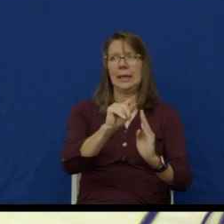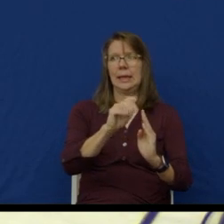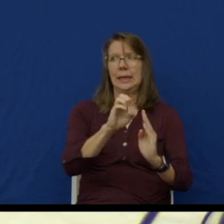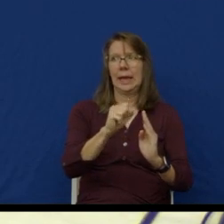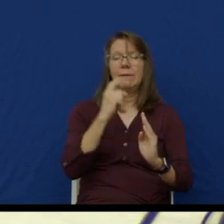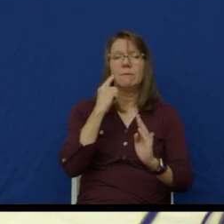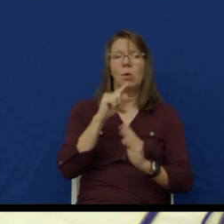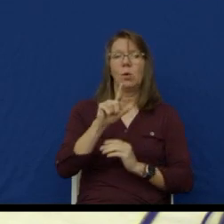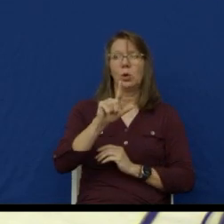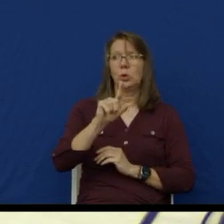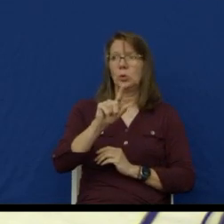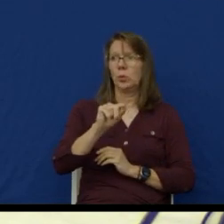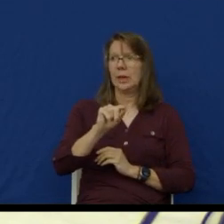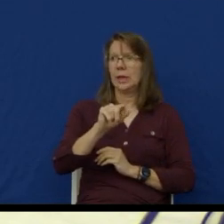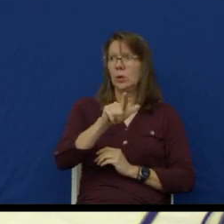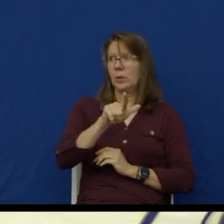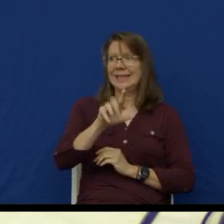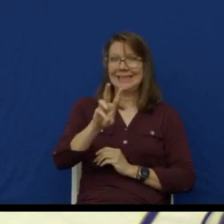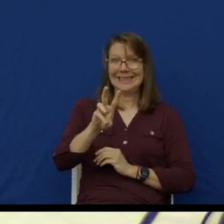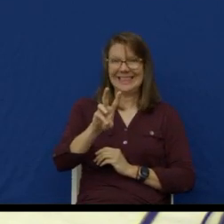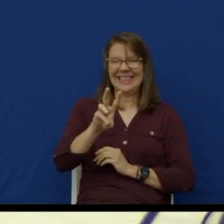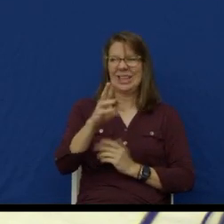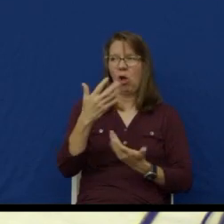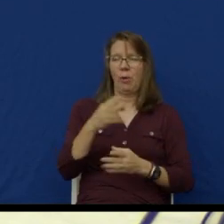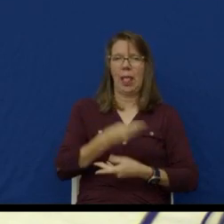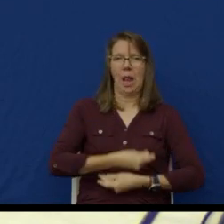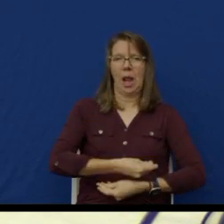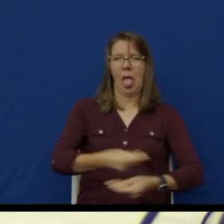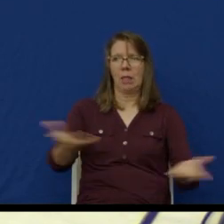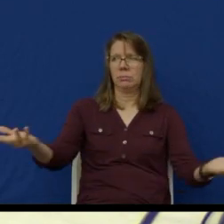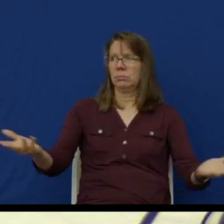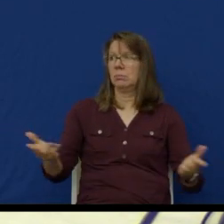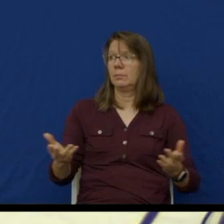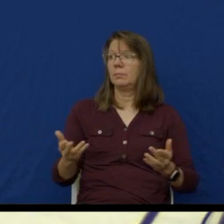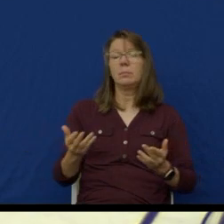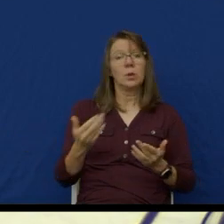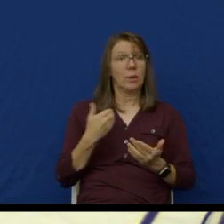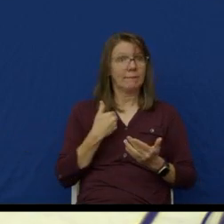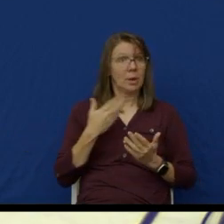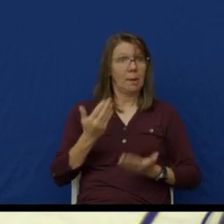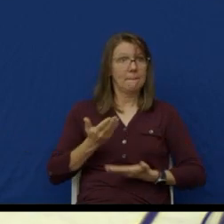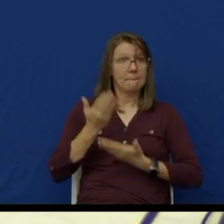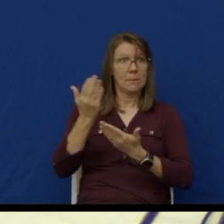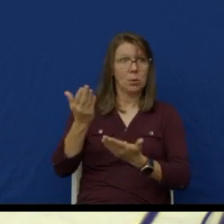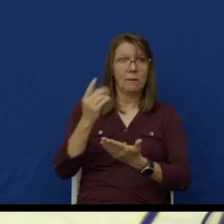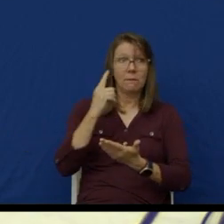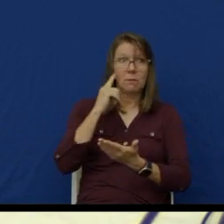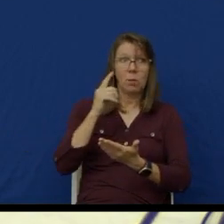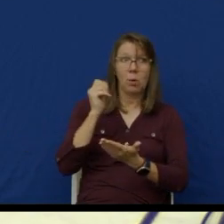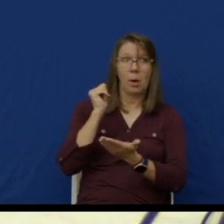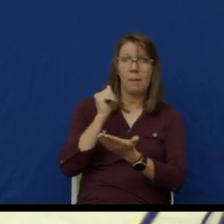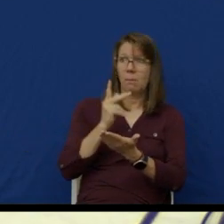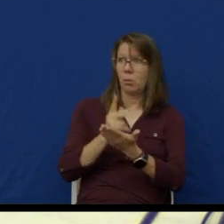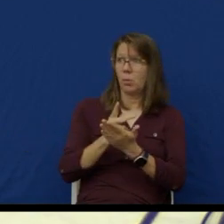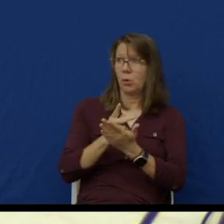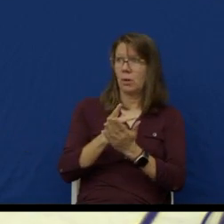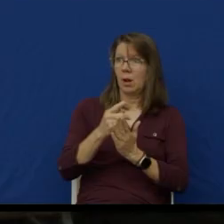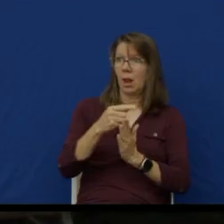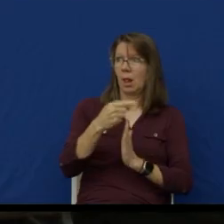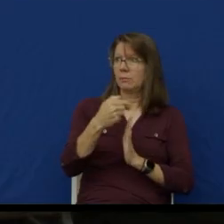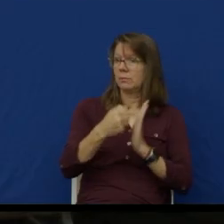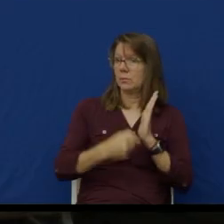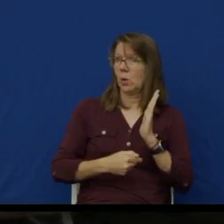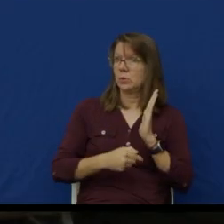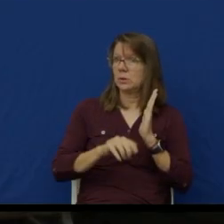2026, it was distributed in advance. Is there a motion for approval of the proposed calendar?